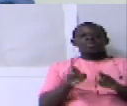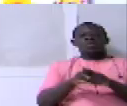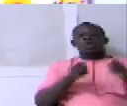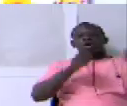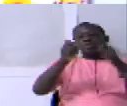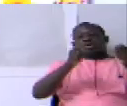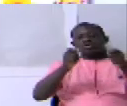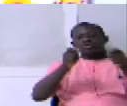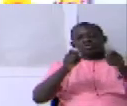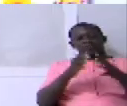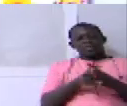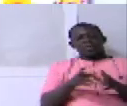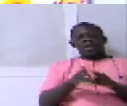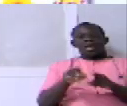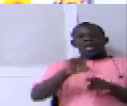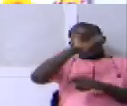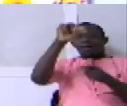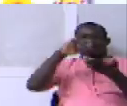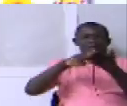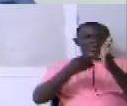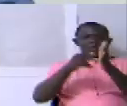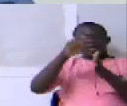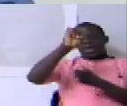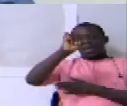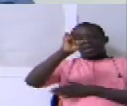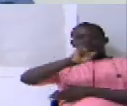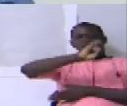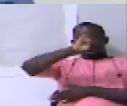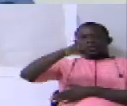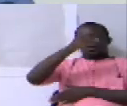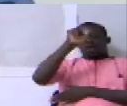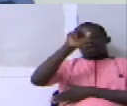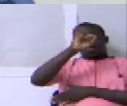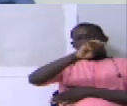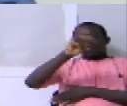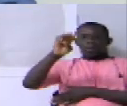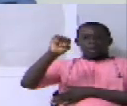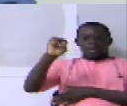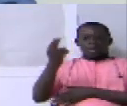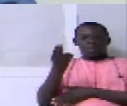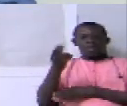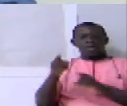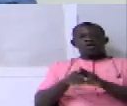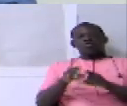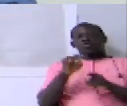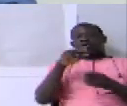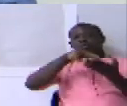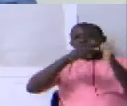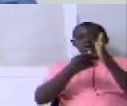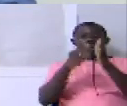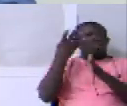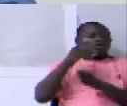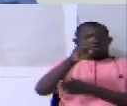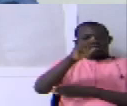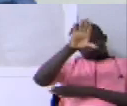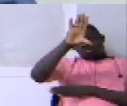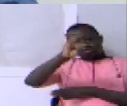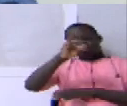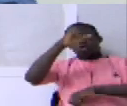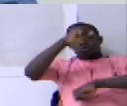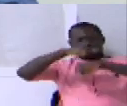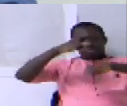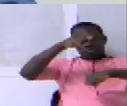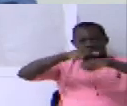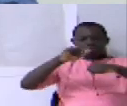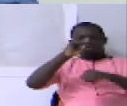Operations. Operations. And that would be Ijame. And Ijame. Yes, that's true. So when you carried out those tortures, you